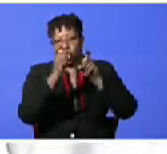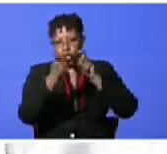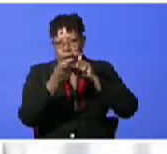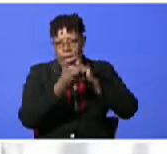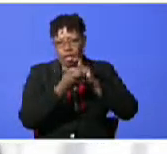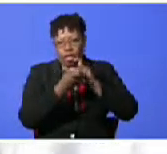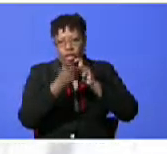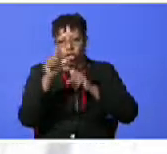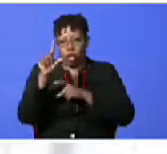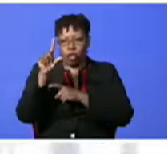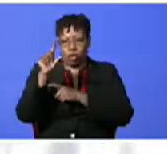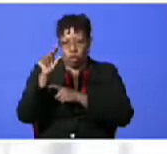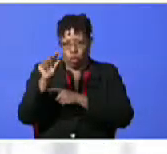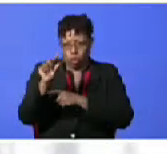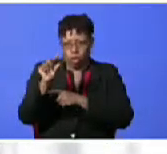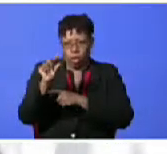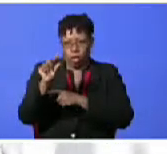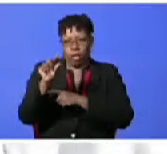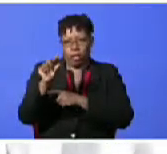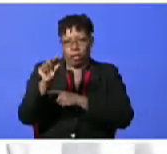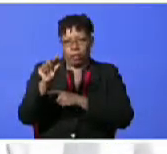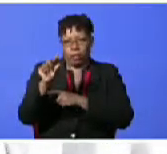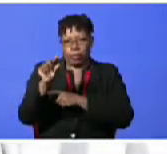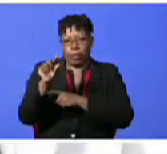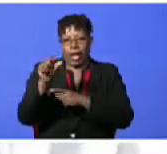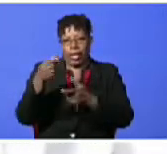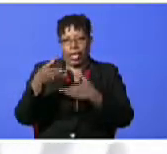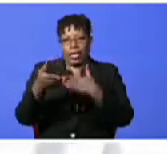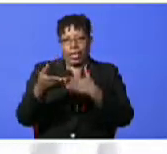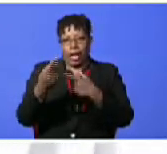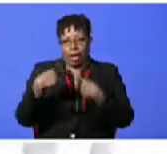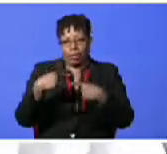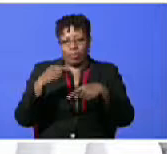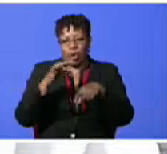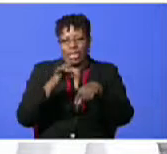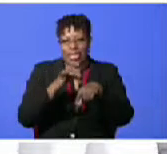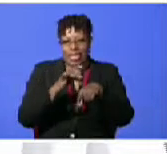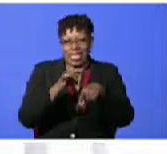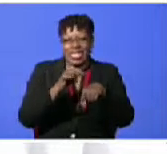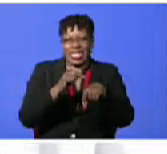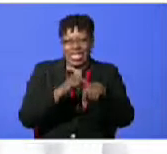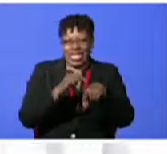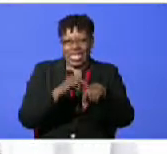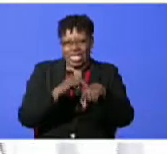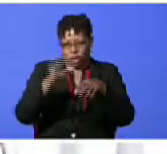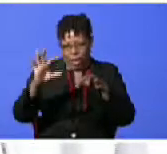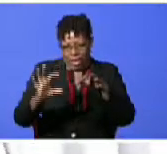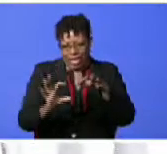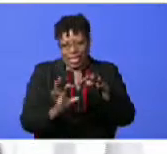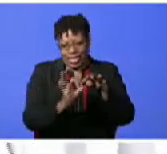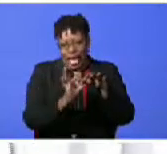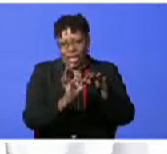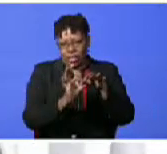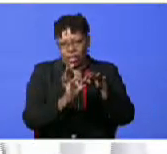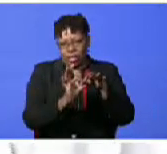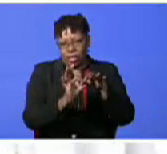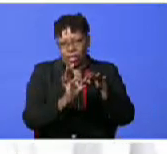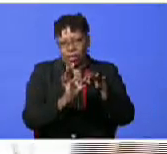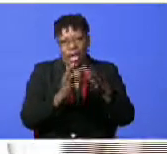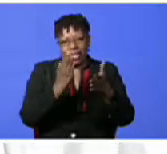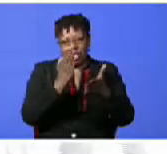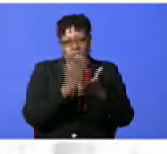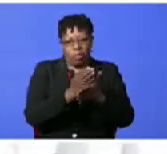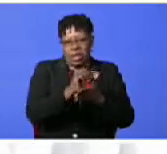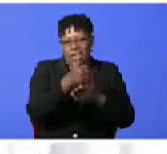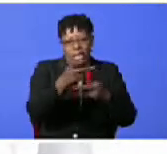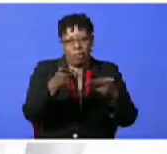to moon crescent shape, and it becomes very sticky. And so they attach to each other, and they stop at any